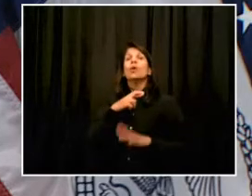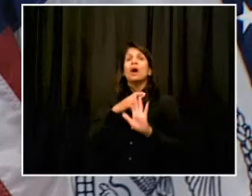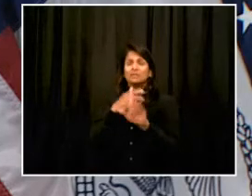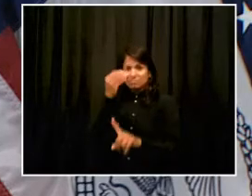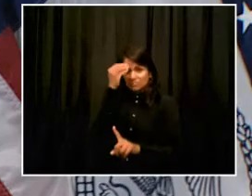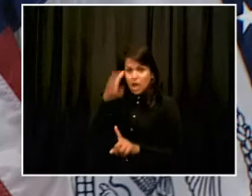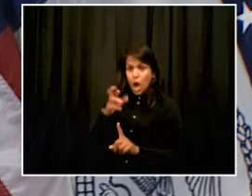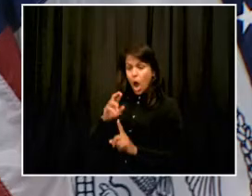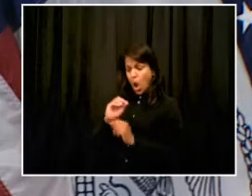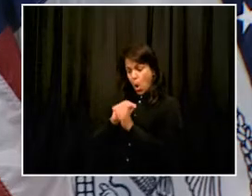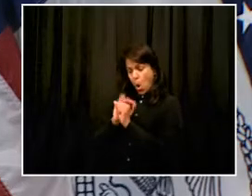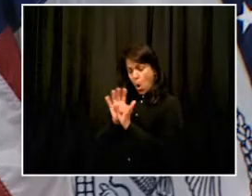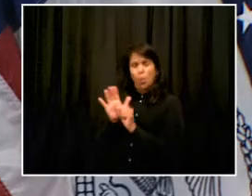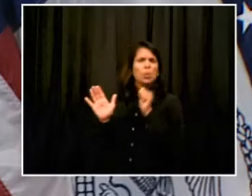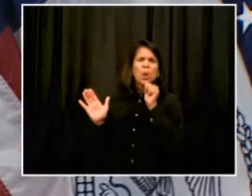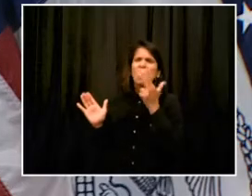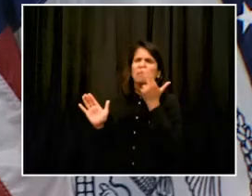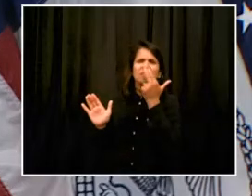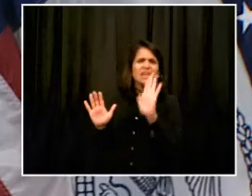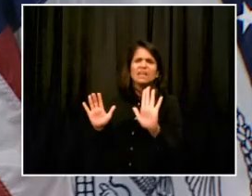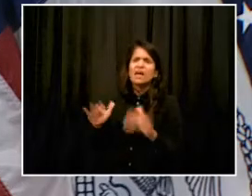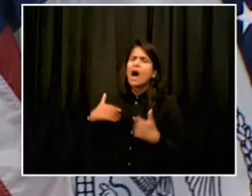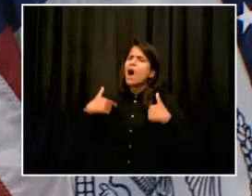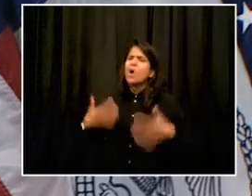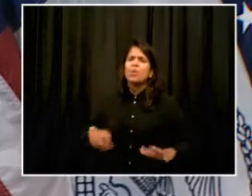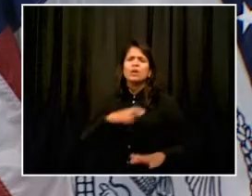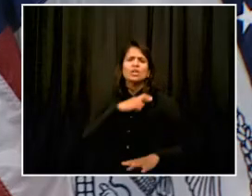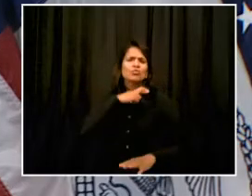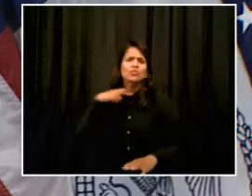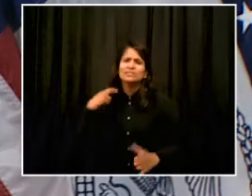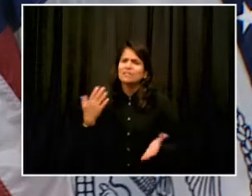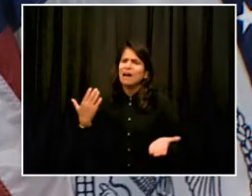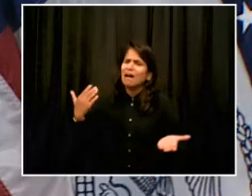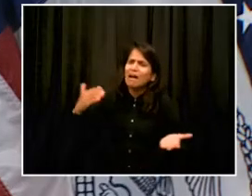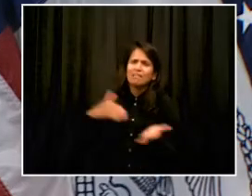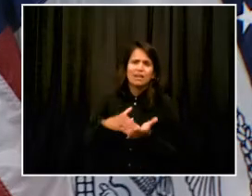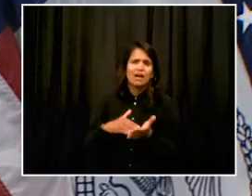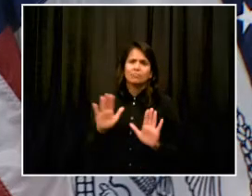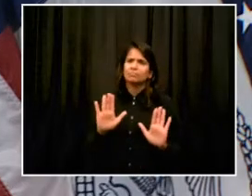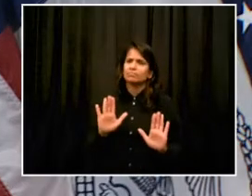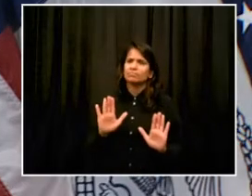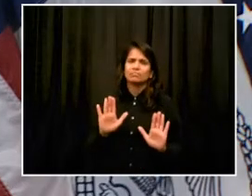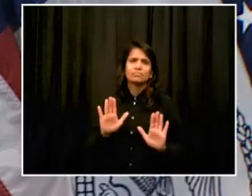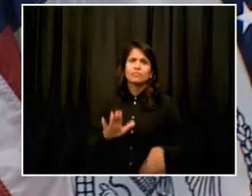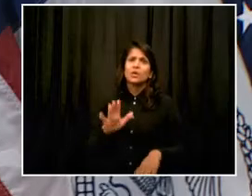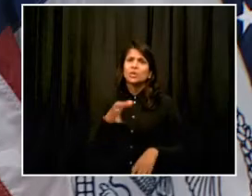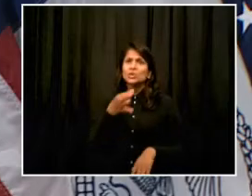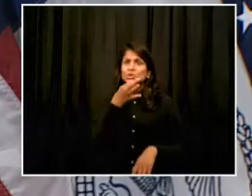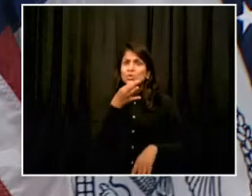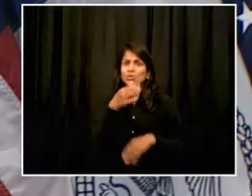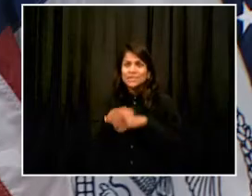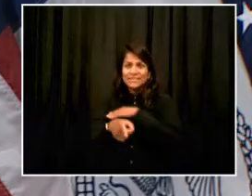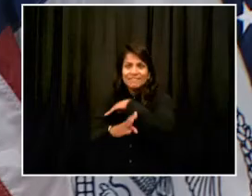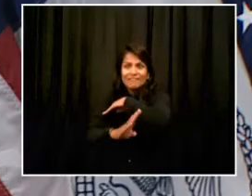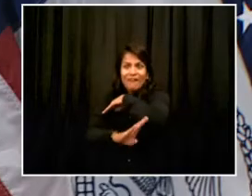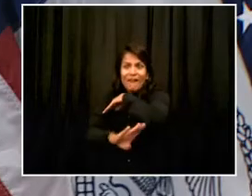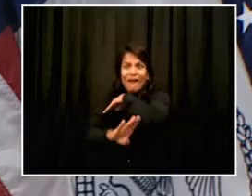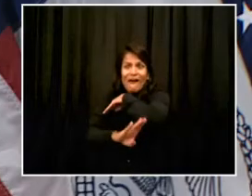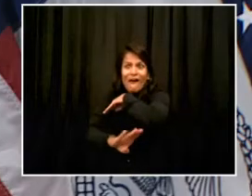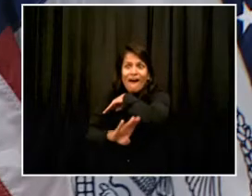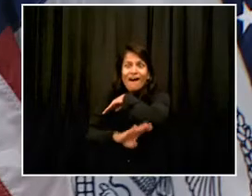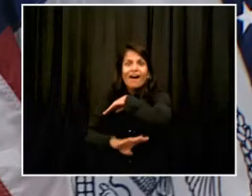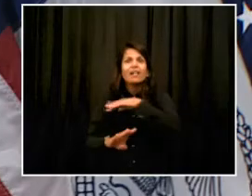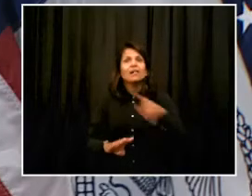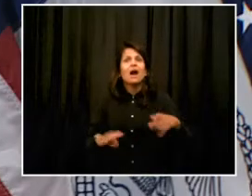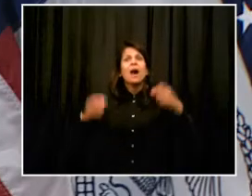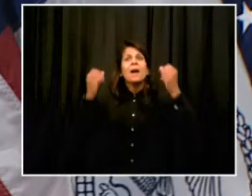concern about that. To your question, it's a very fair question. Is it weeks or is it months? There's not a specific timeline. I can say that much with